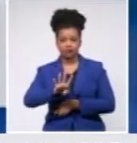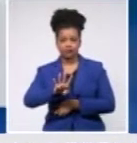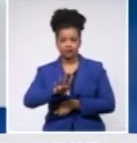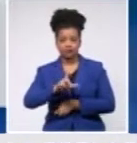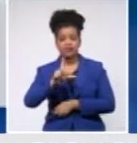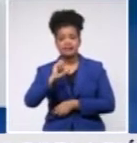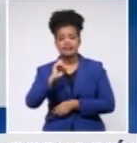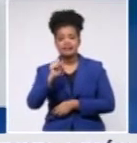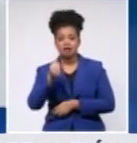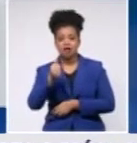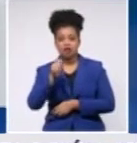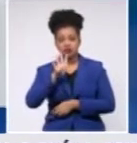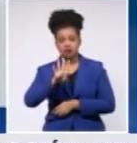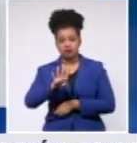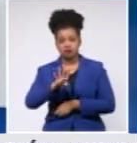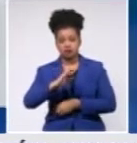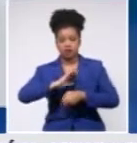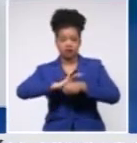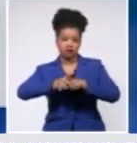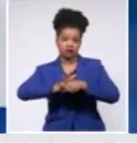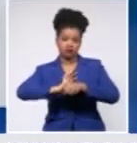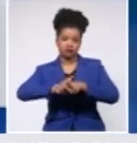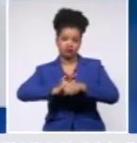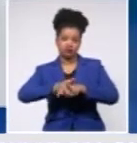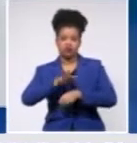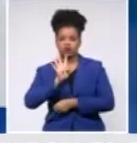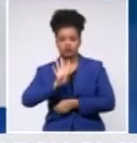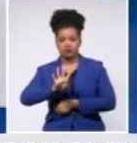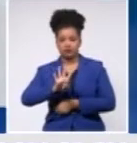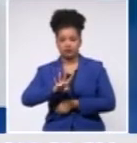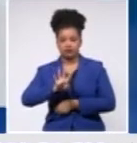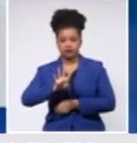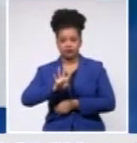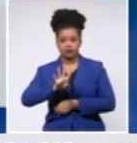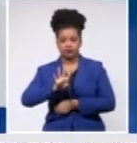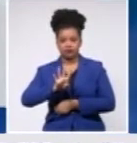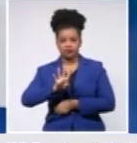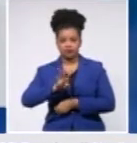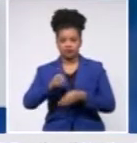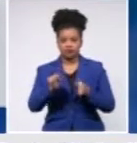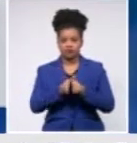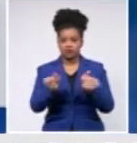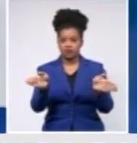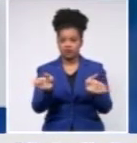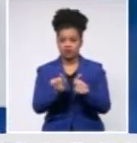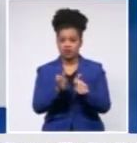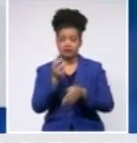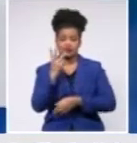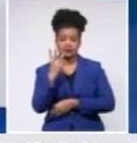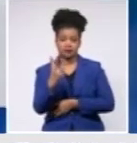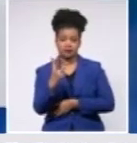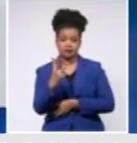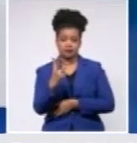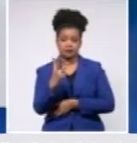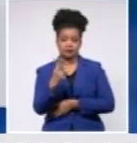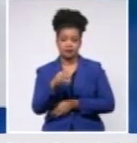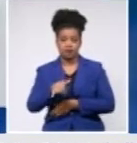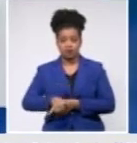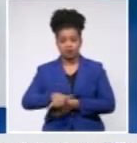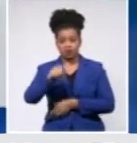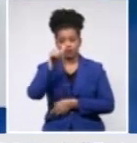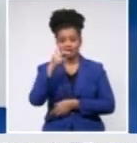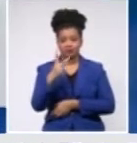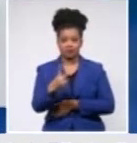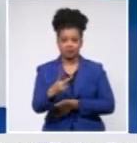Boyeros and 10 de Octubre with 2 each, and Plaza, Guanabacoa, Habana